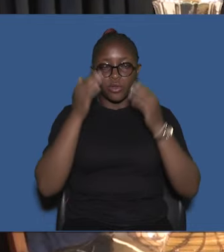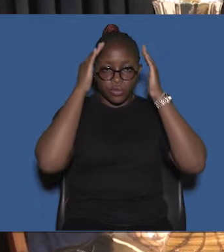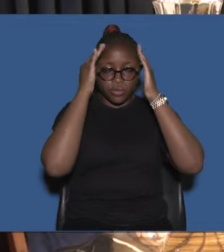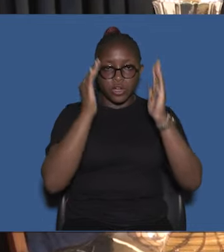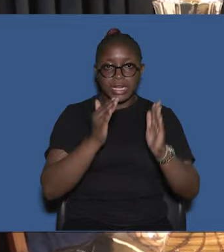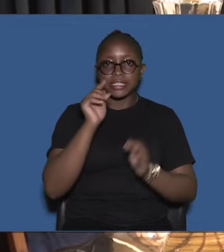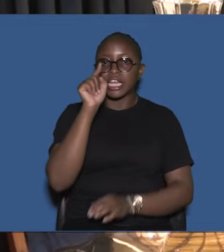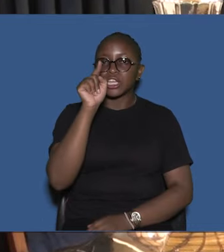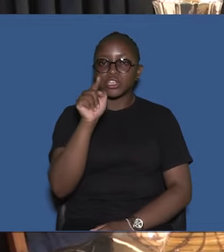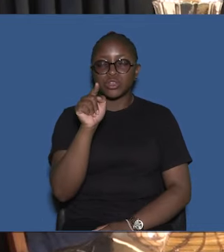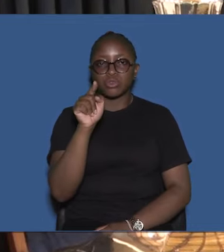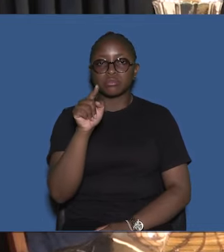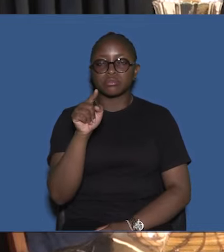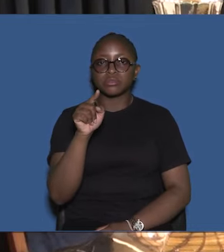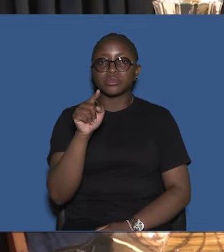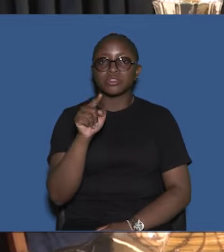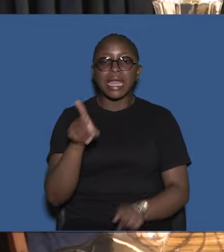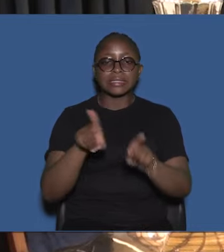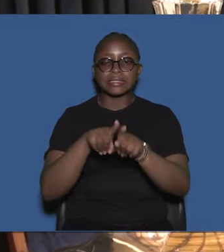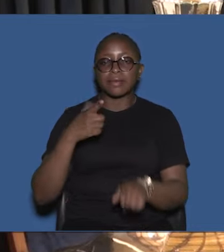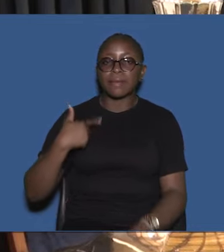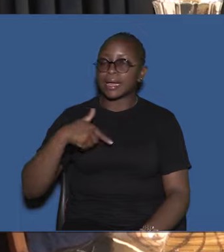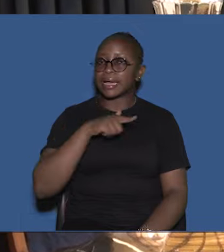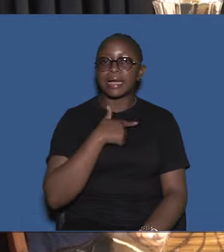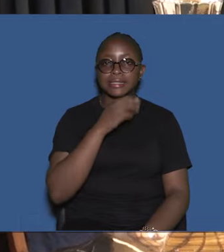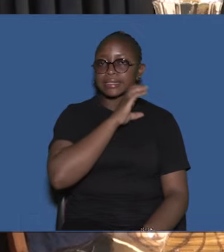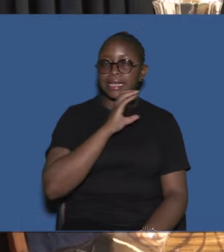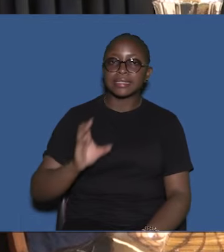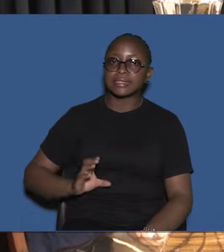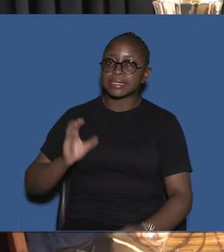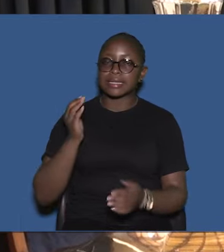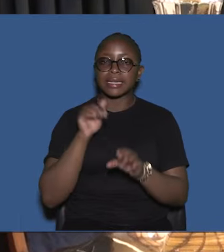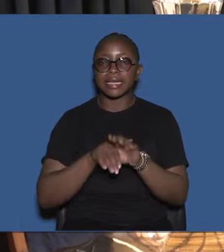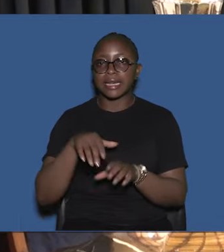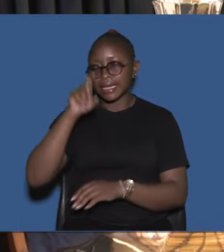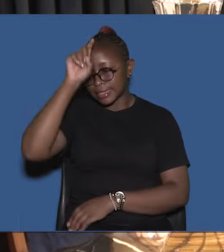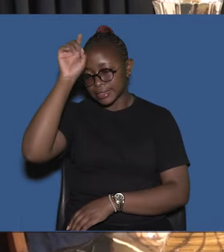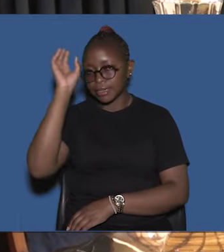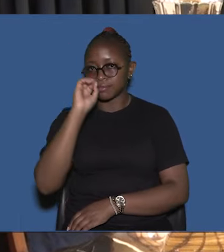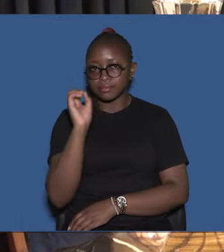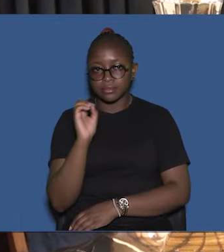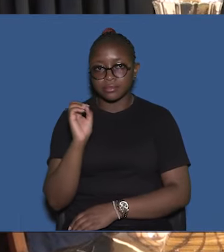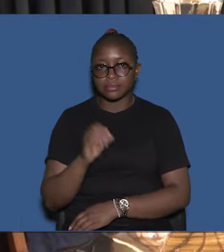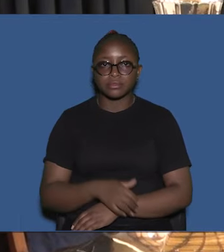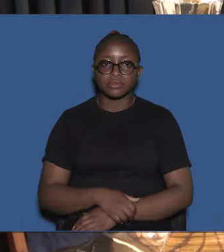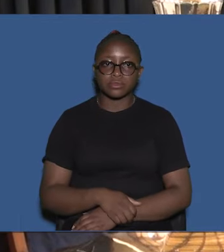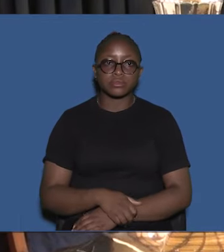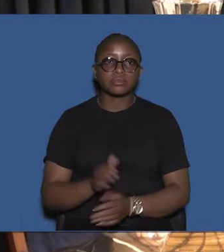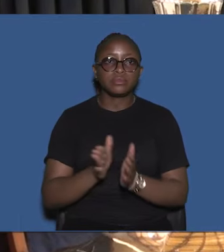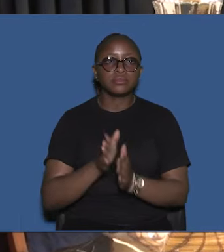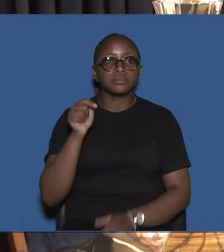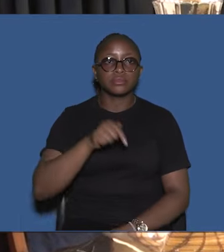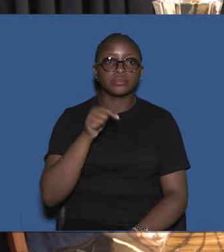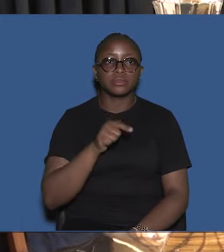are not like us, the children of Israel, so you do not belong. And today we